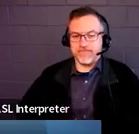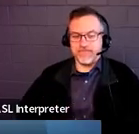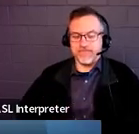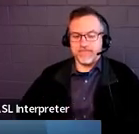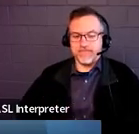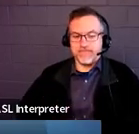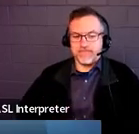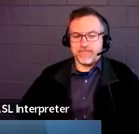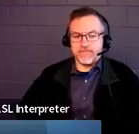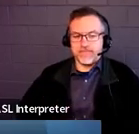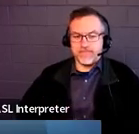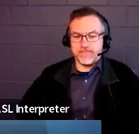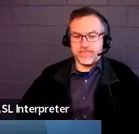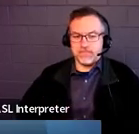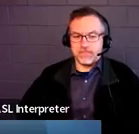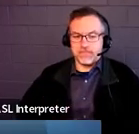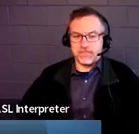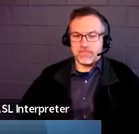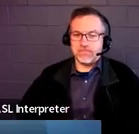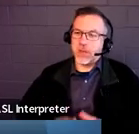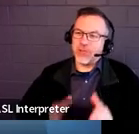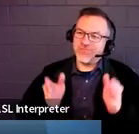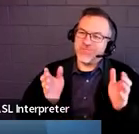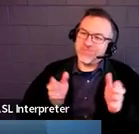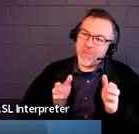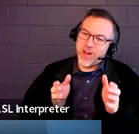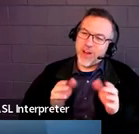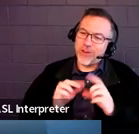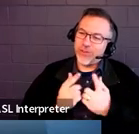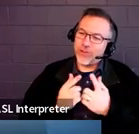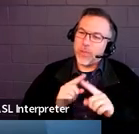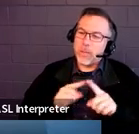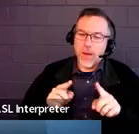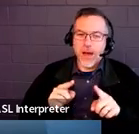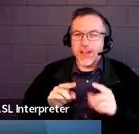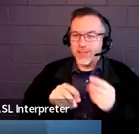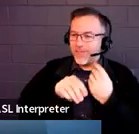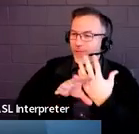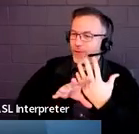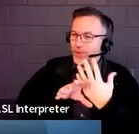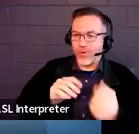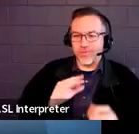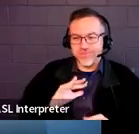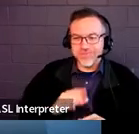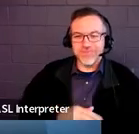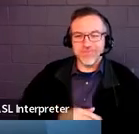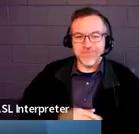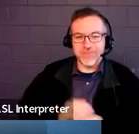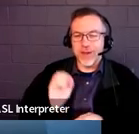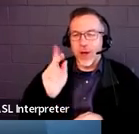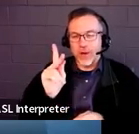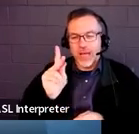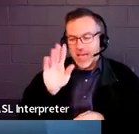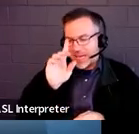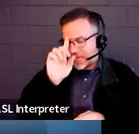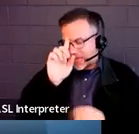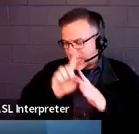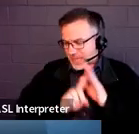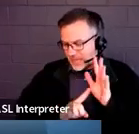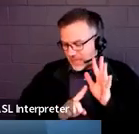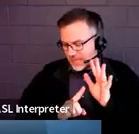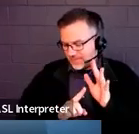close, so intimate, and yet it's all virtual, right? So let me see, where was I? Okay,